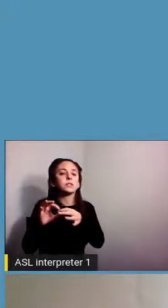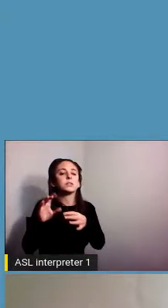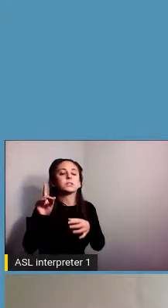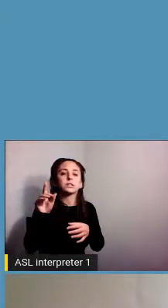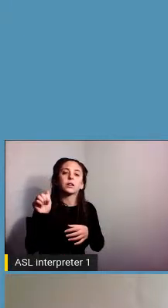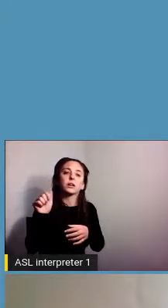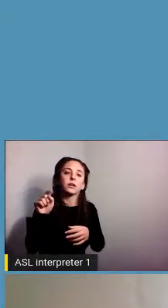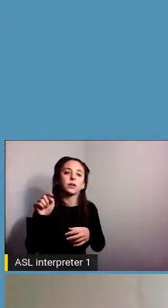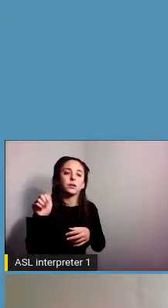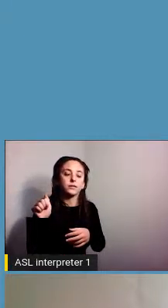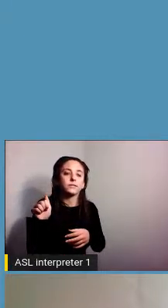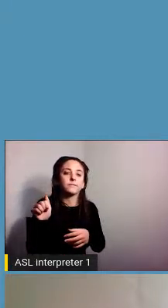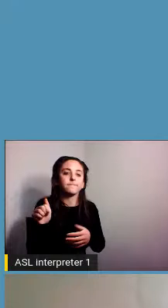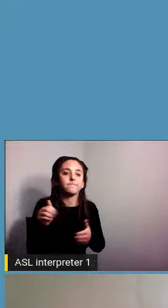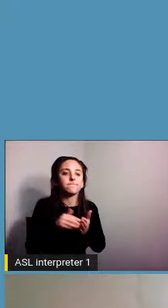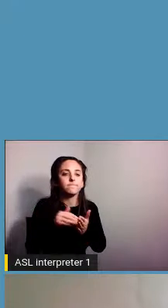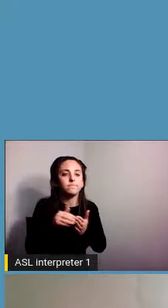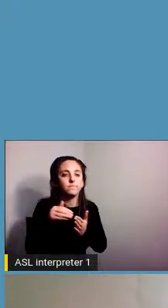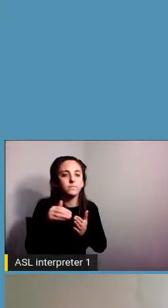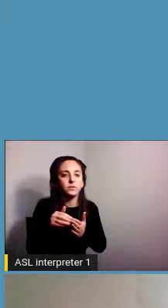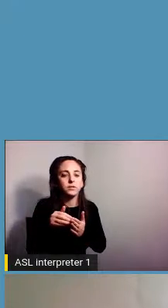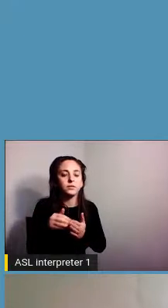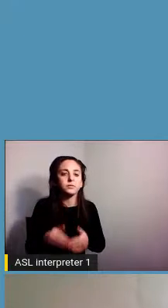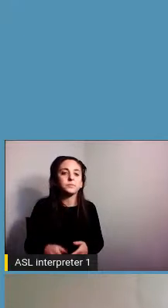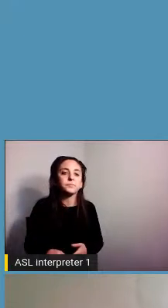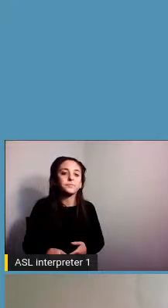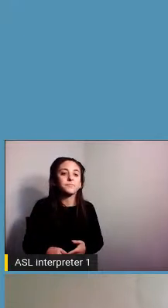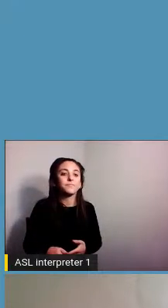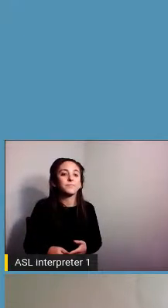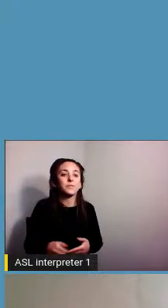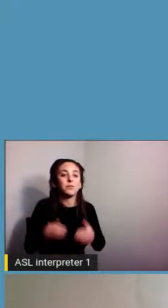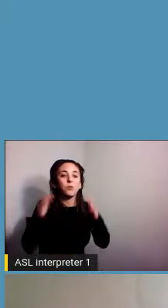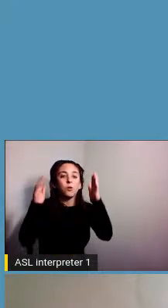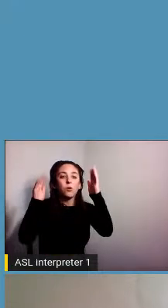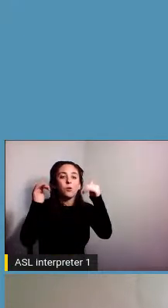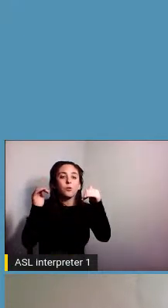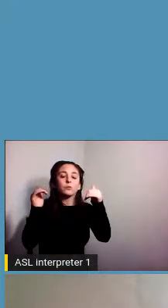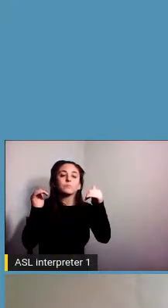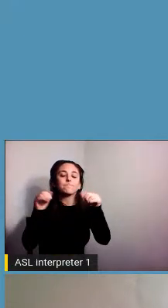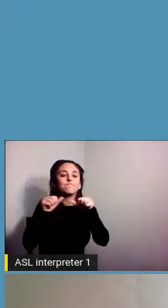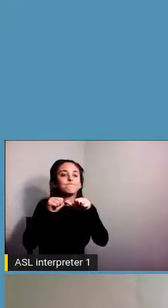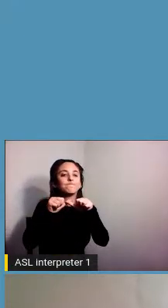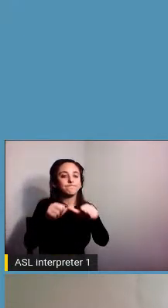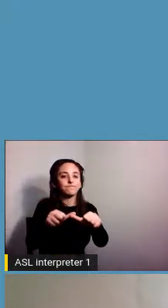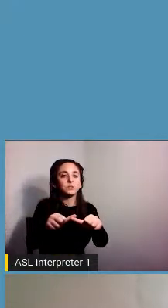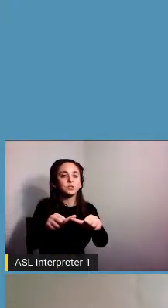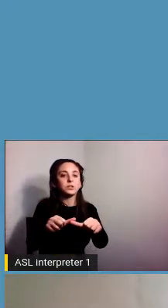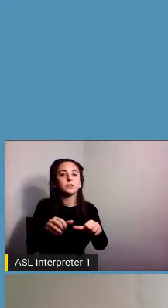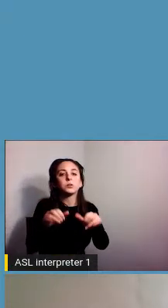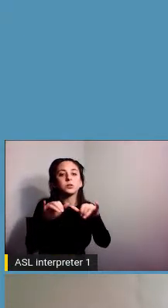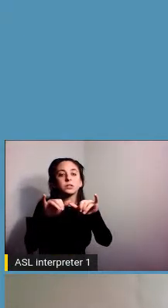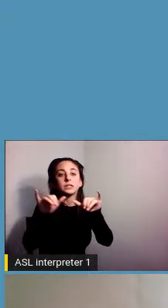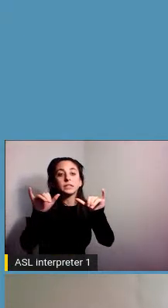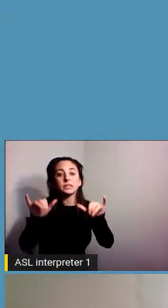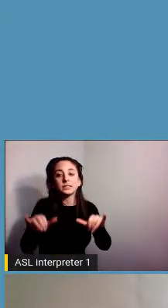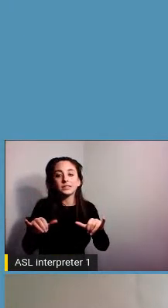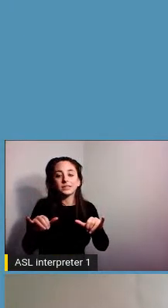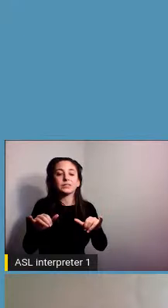And so we expect this to be a direction that continues to pick up. But the system will also